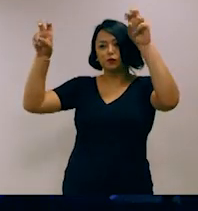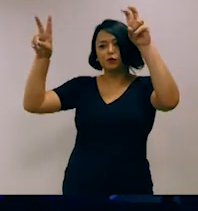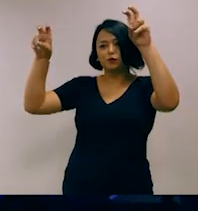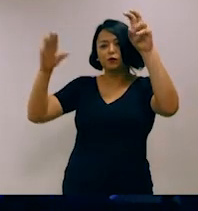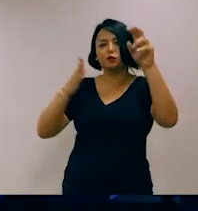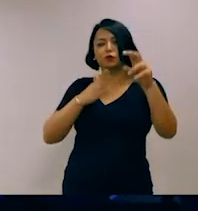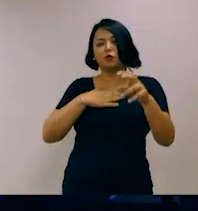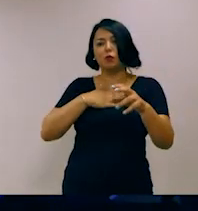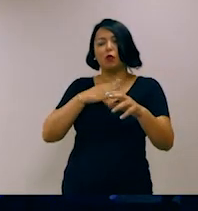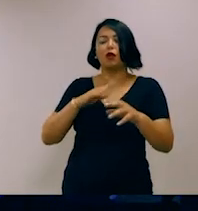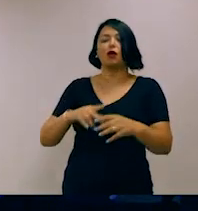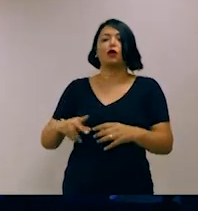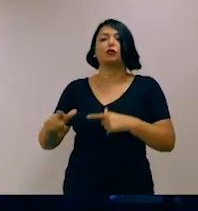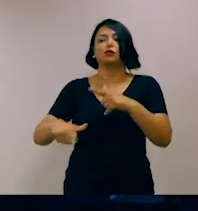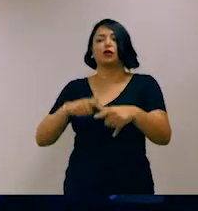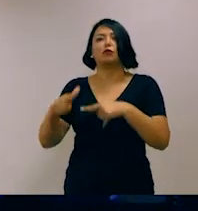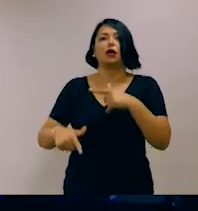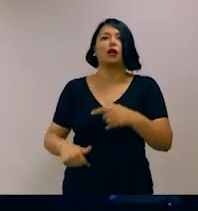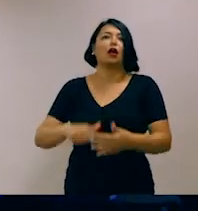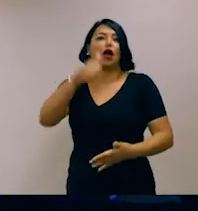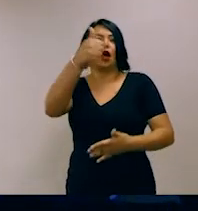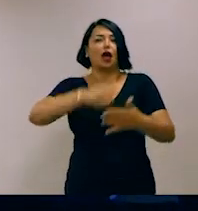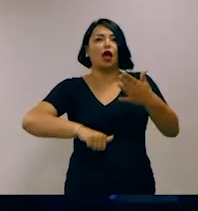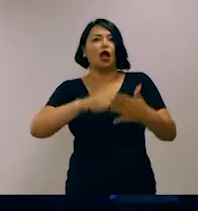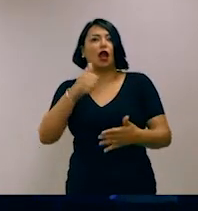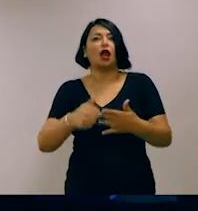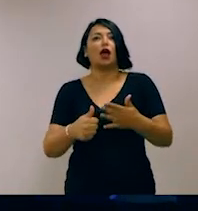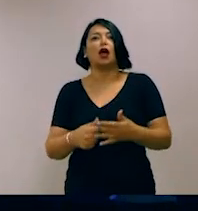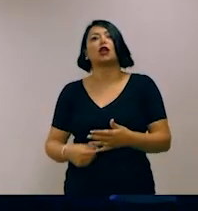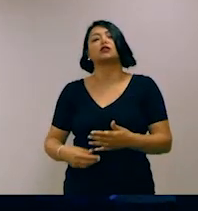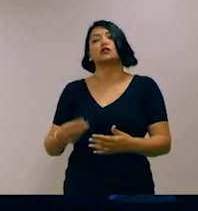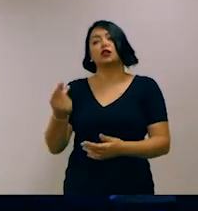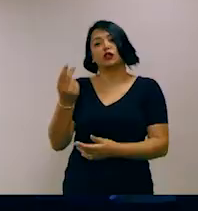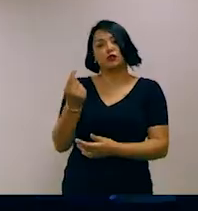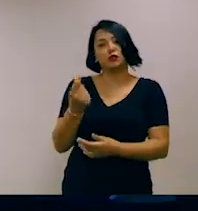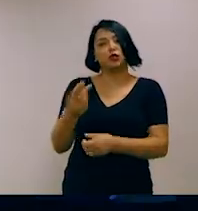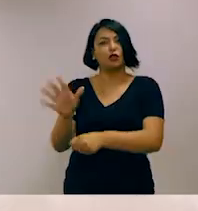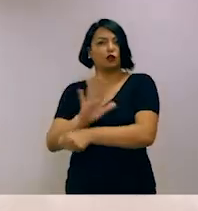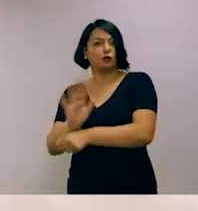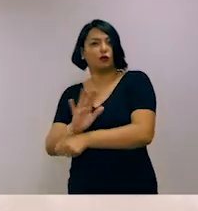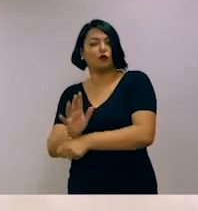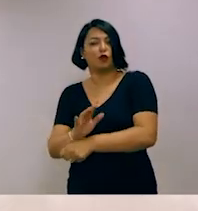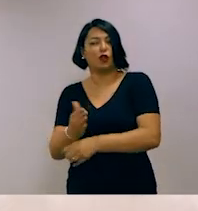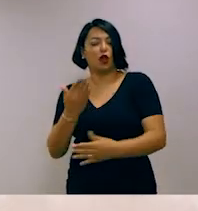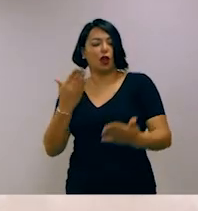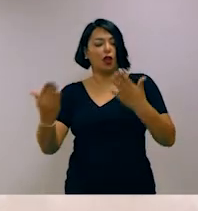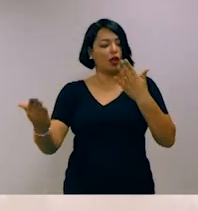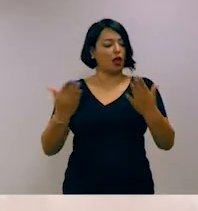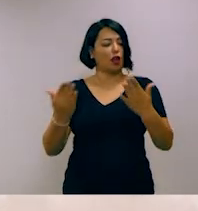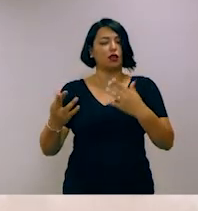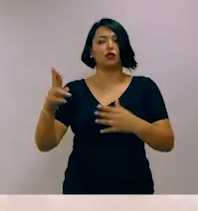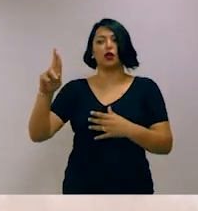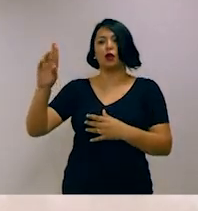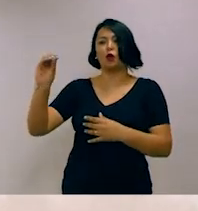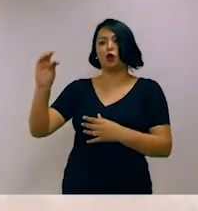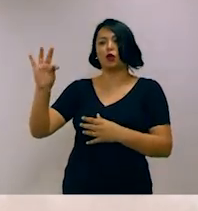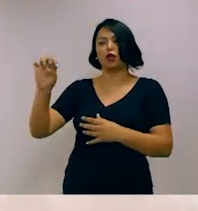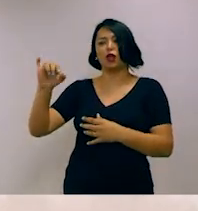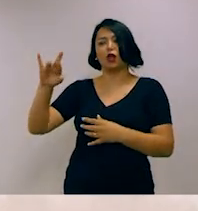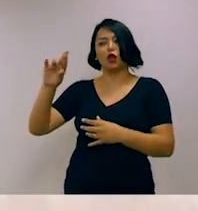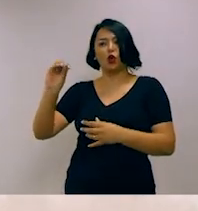and the topic of my thesis was the box office prediction based on the movie script.